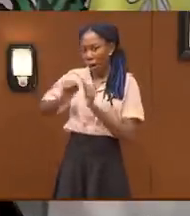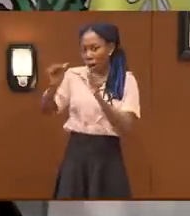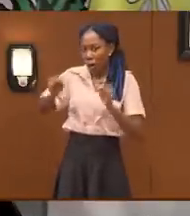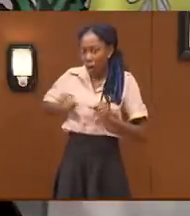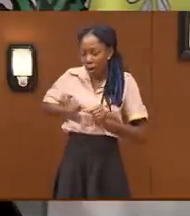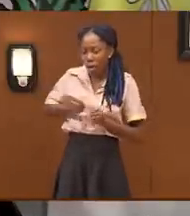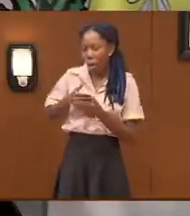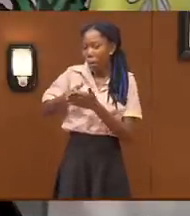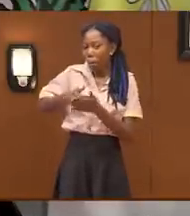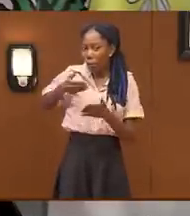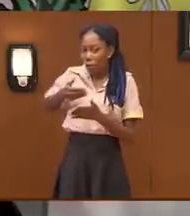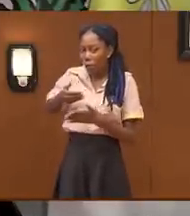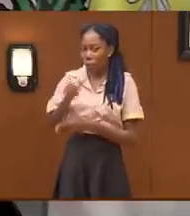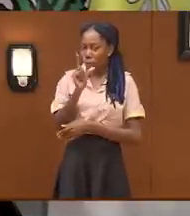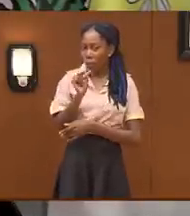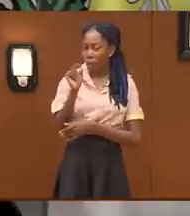before,